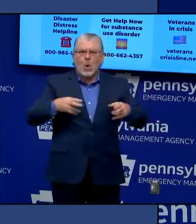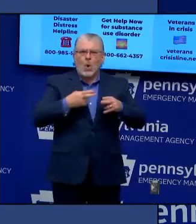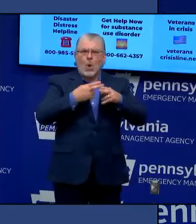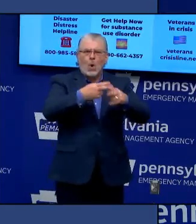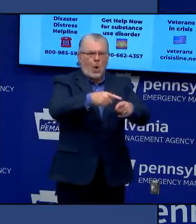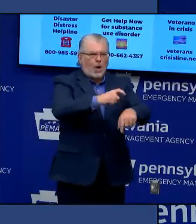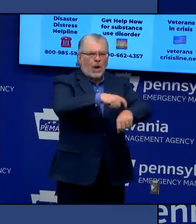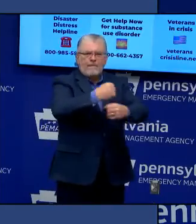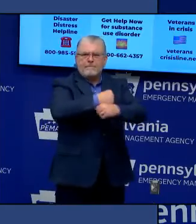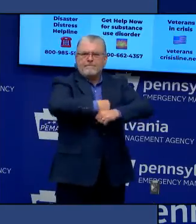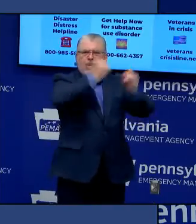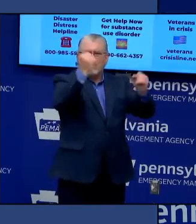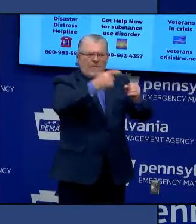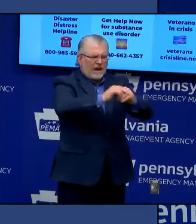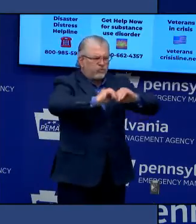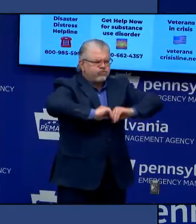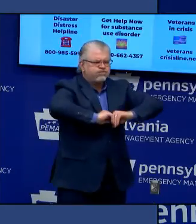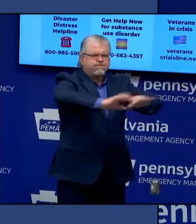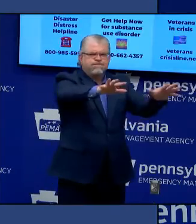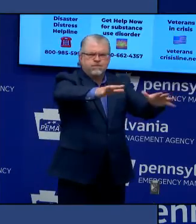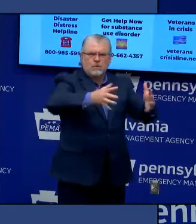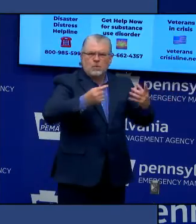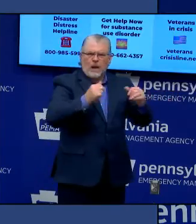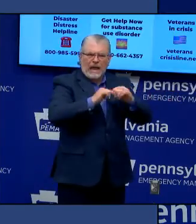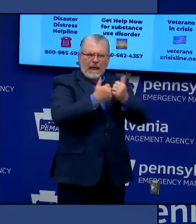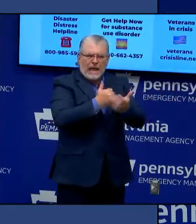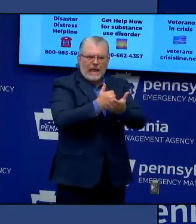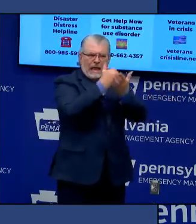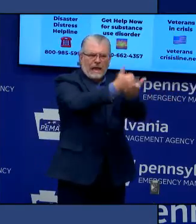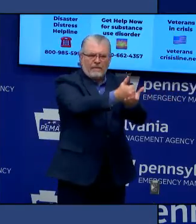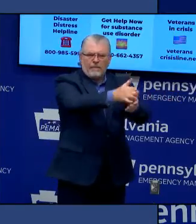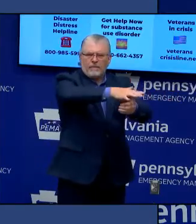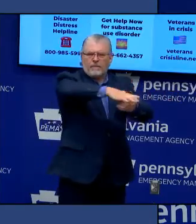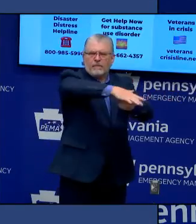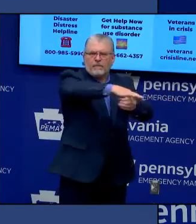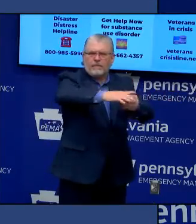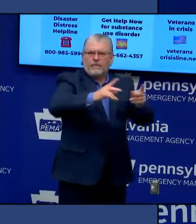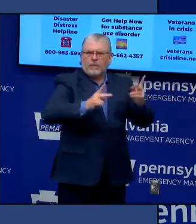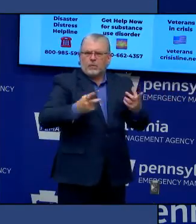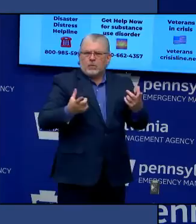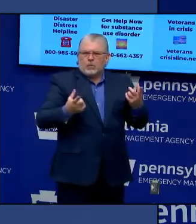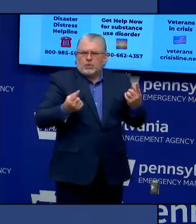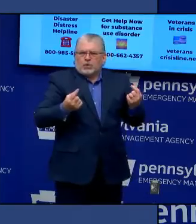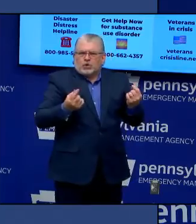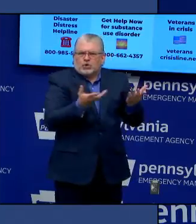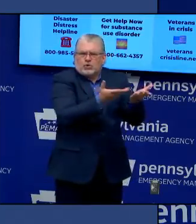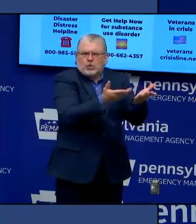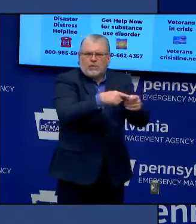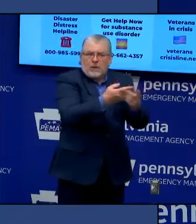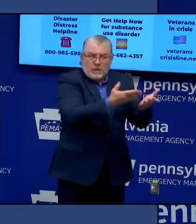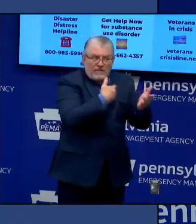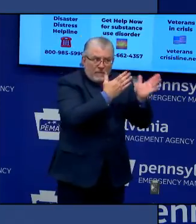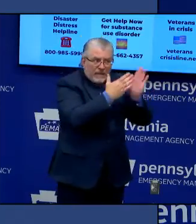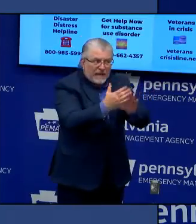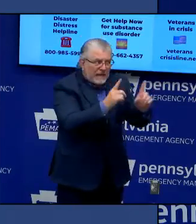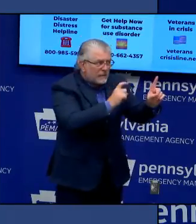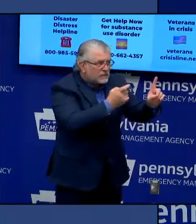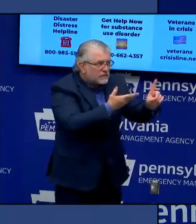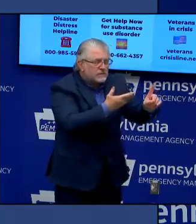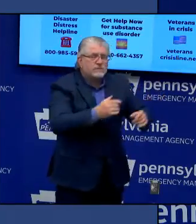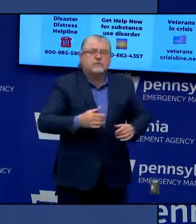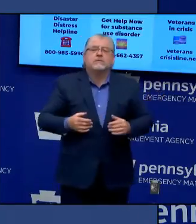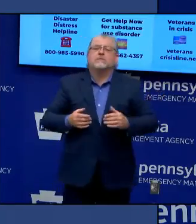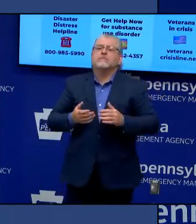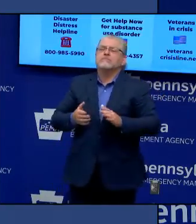population, and how does it plan to bolster its efforts in the coming days and weeks? I think this is a very significant issue. I know that we have had